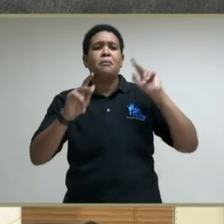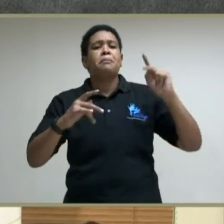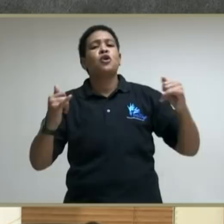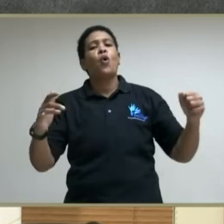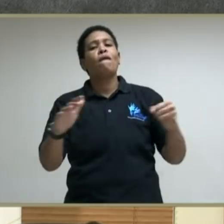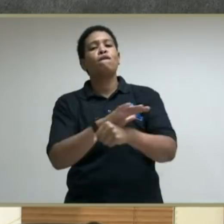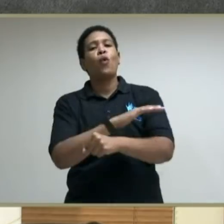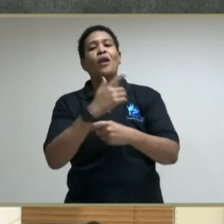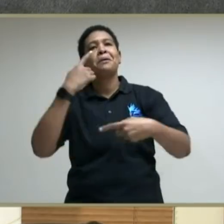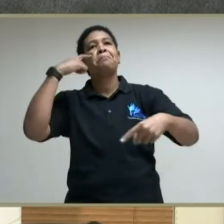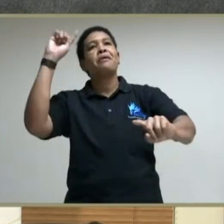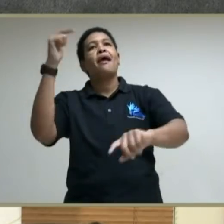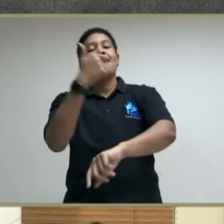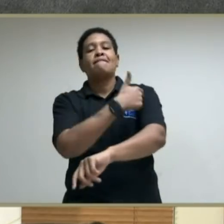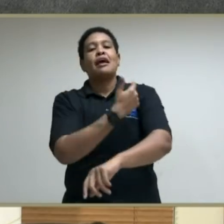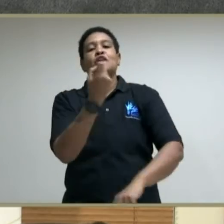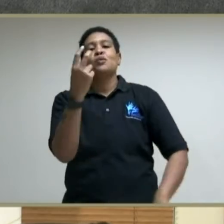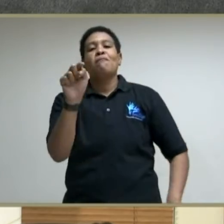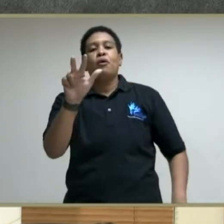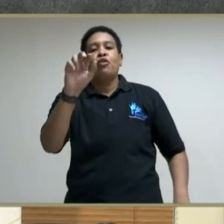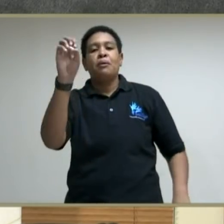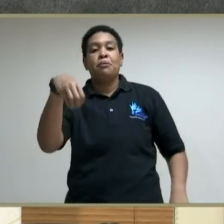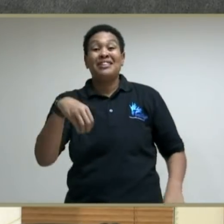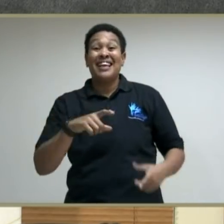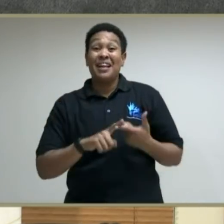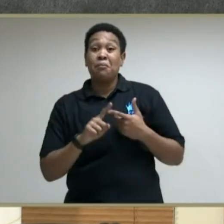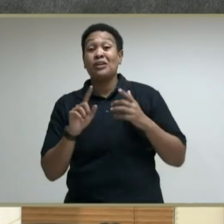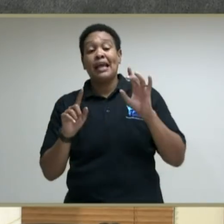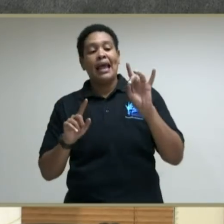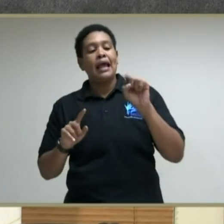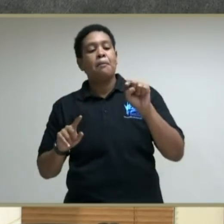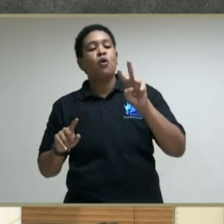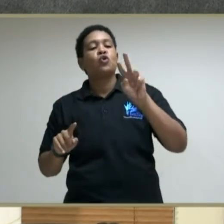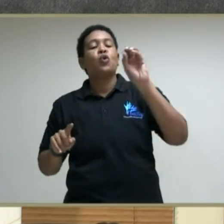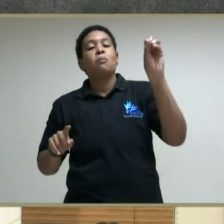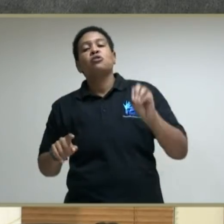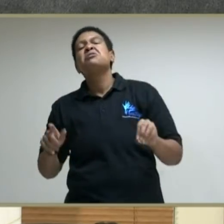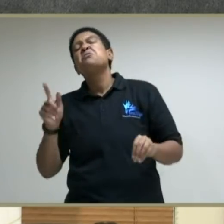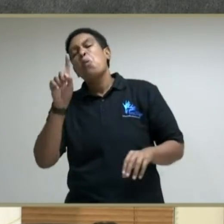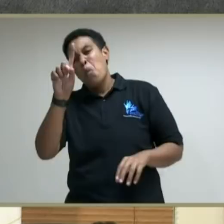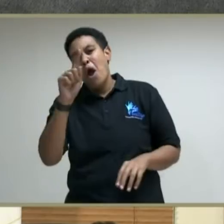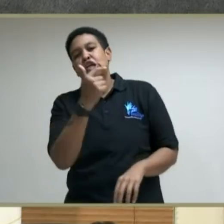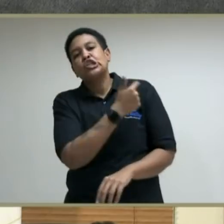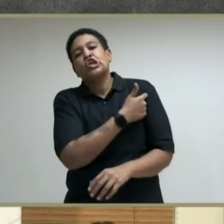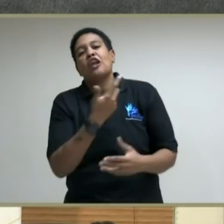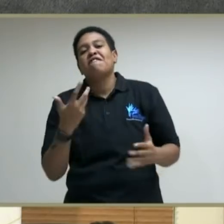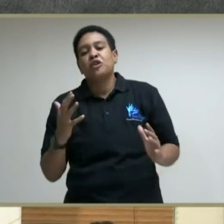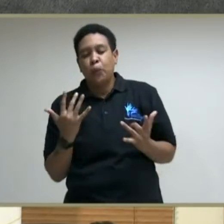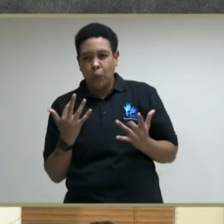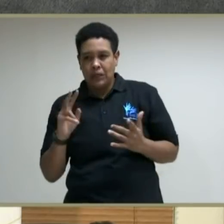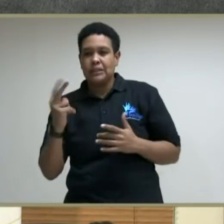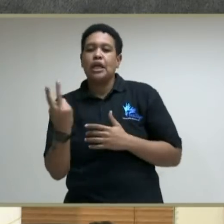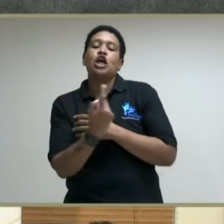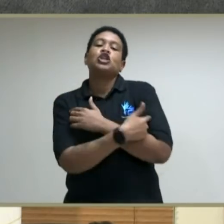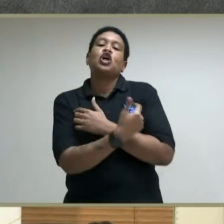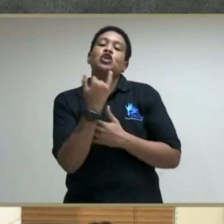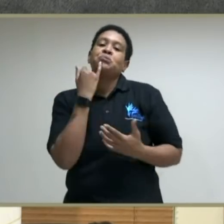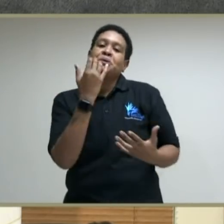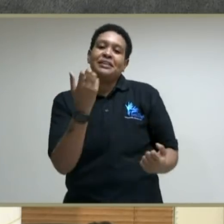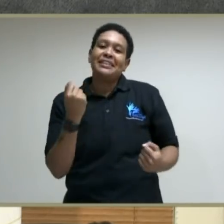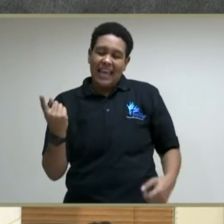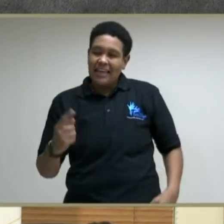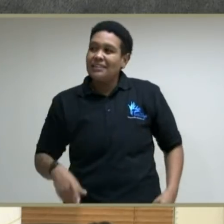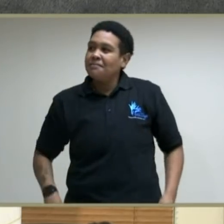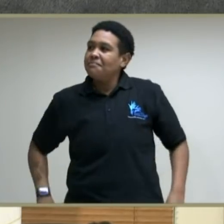fully vaccinated, and further 8.2% have had one dose, so they're due to get their